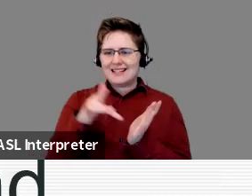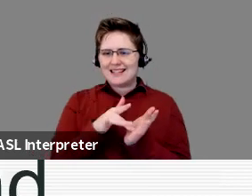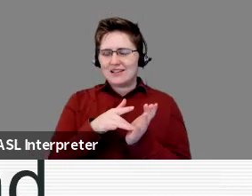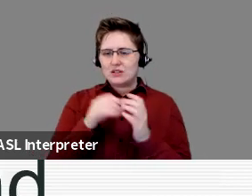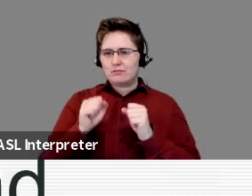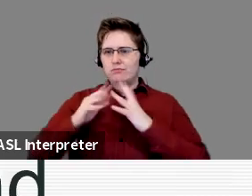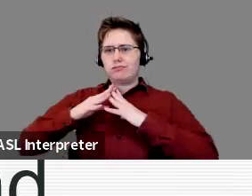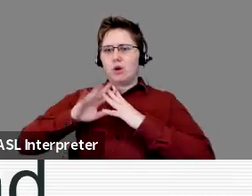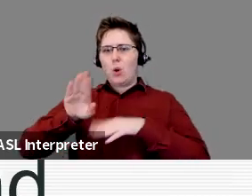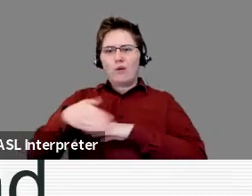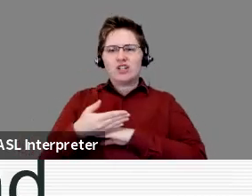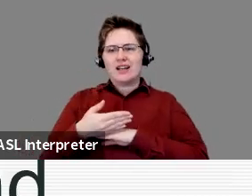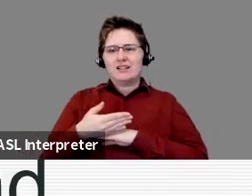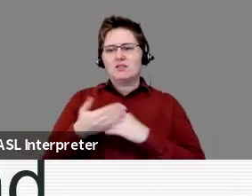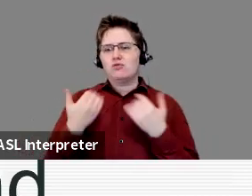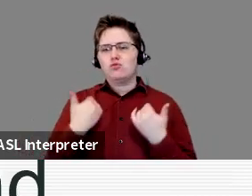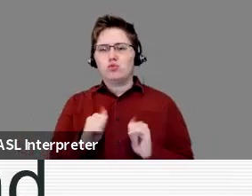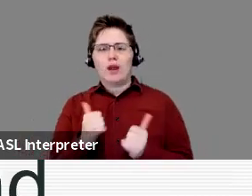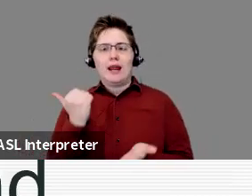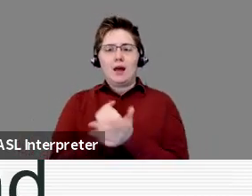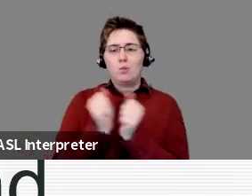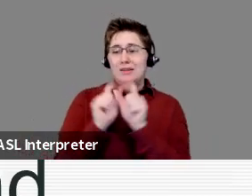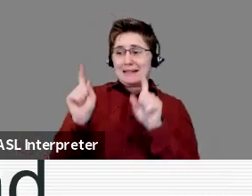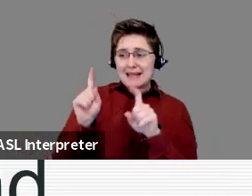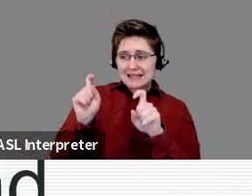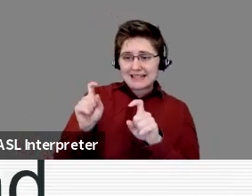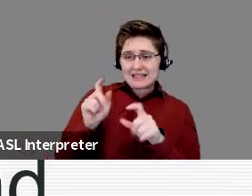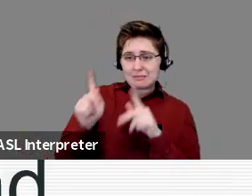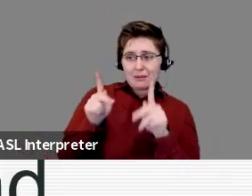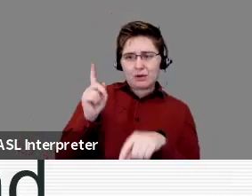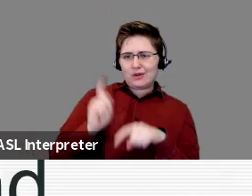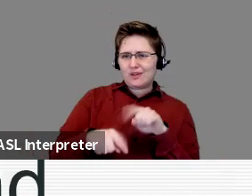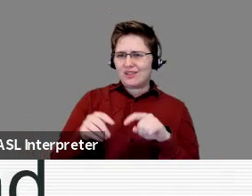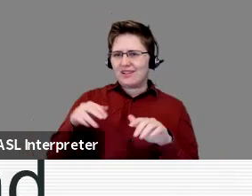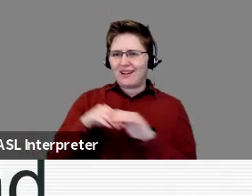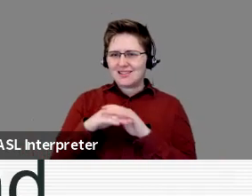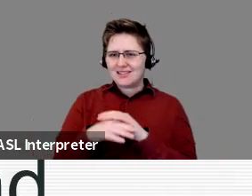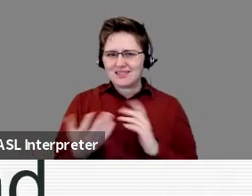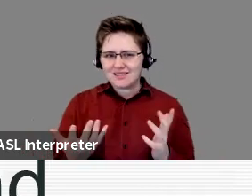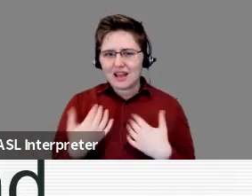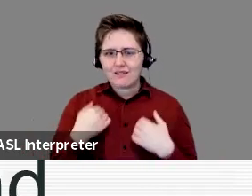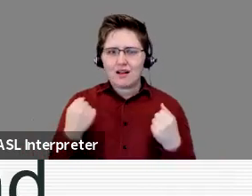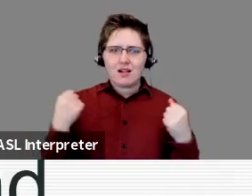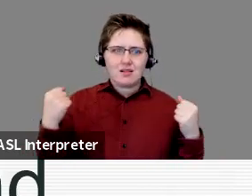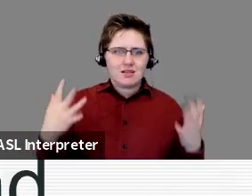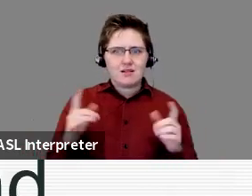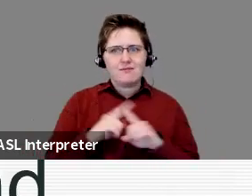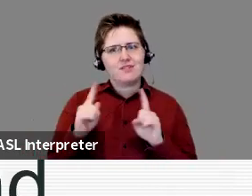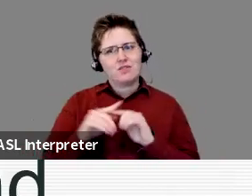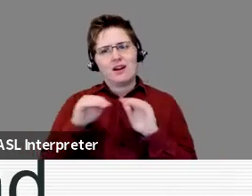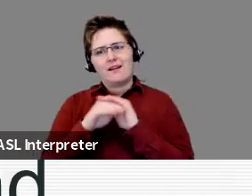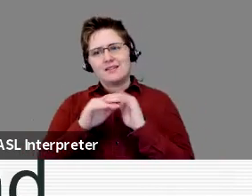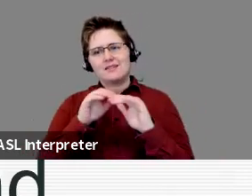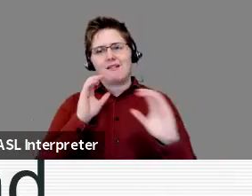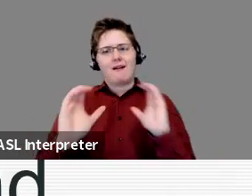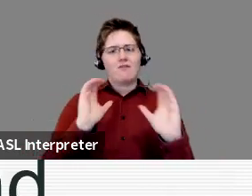up kind of overnight to help with the testing that people couldn't get to. And so there was a lot of different access conversations